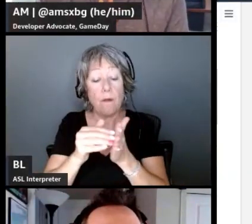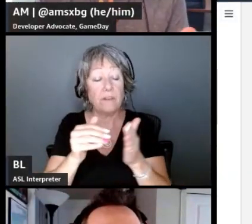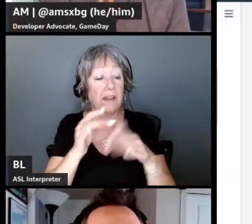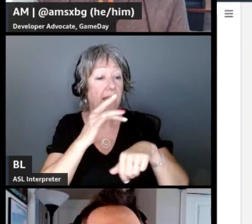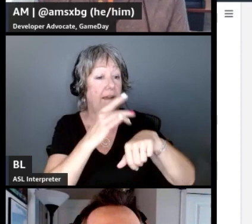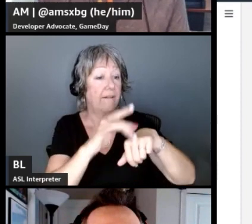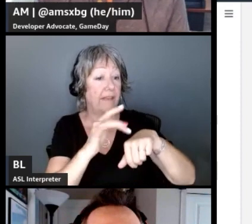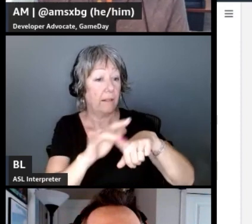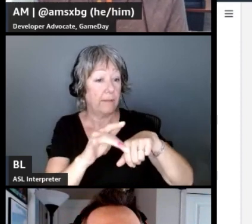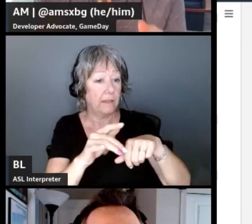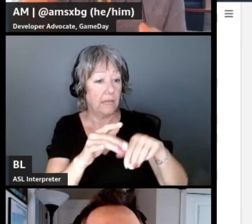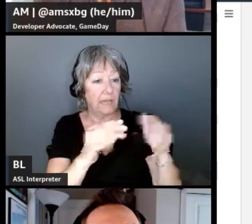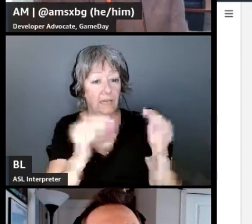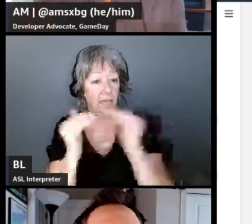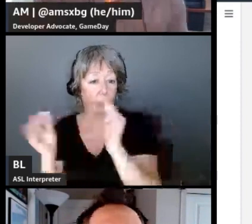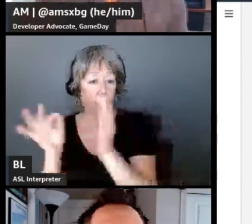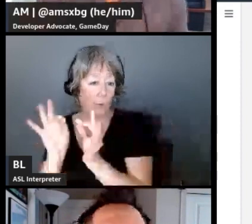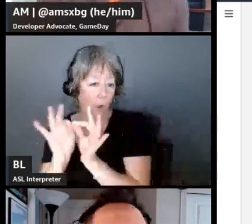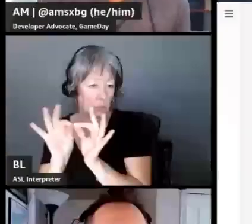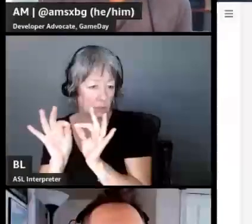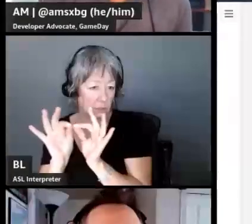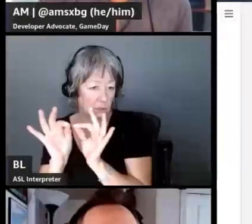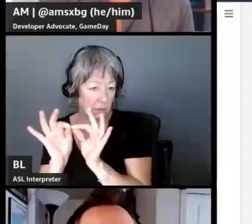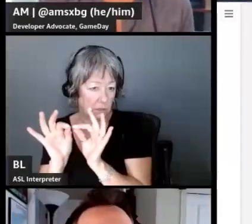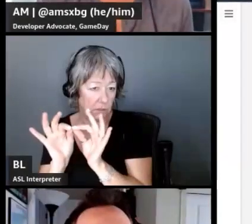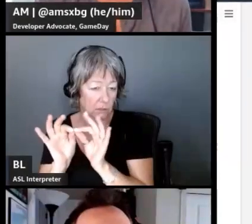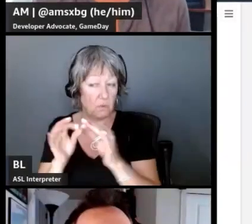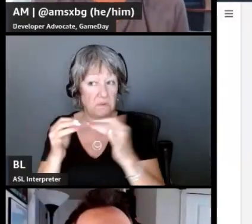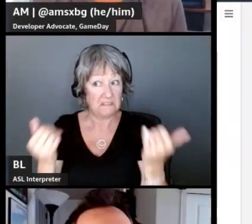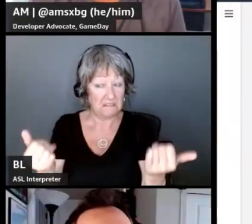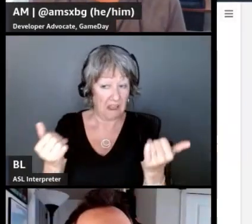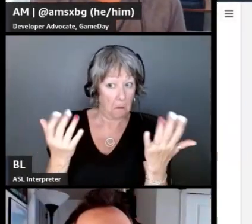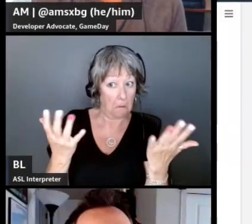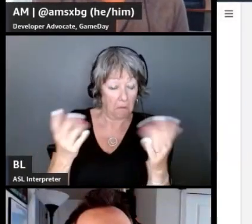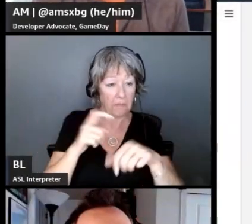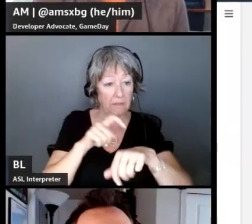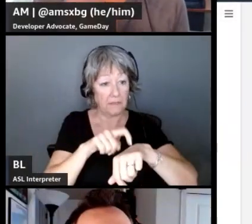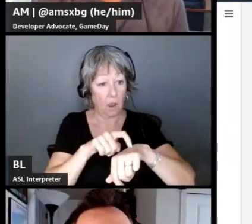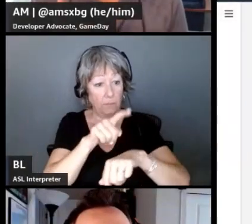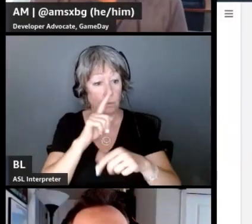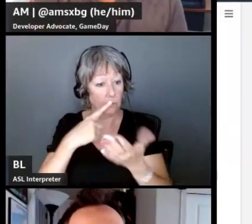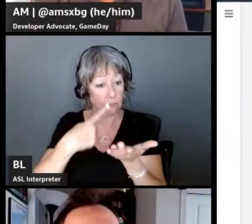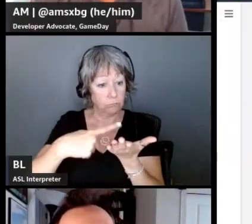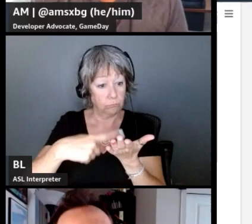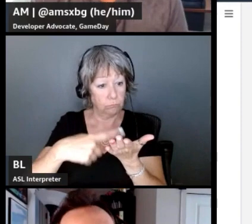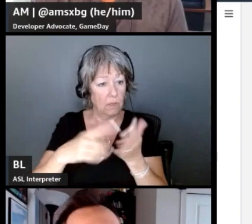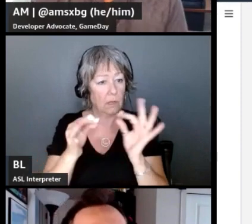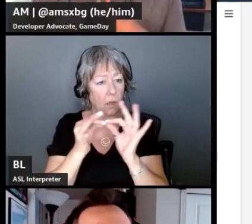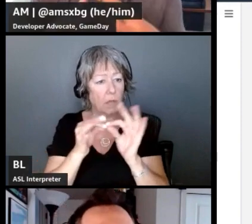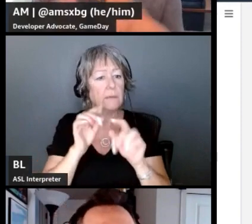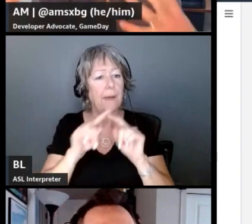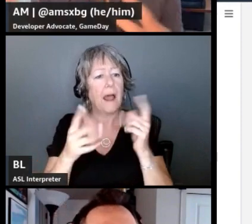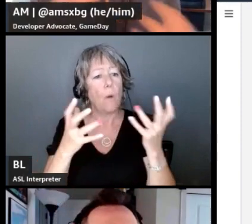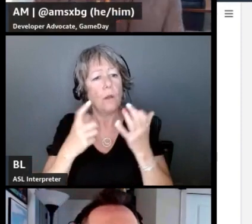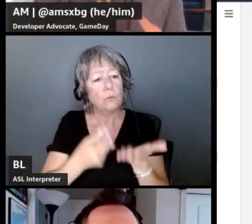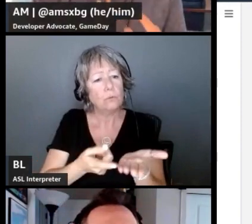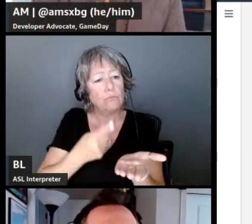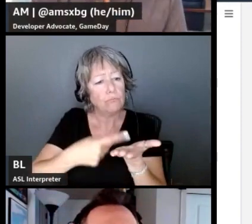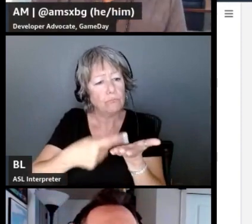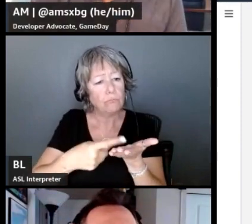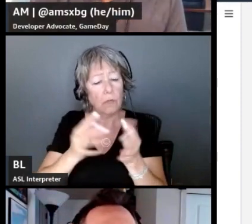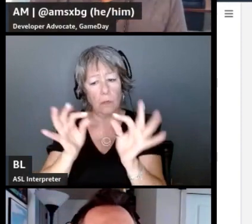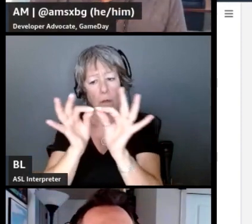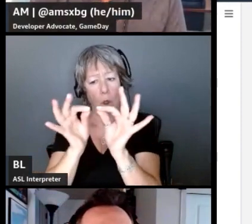means cost, right? And I don't know if now is the time that you're going to get to it, but I definitely want us to cover how does